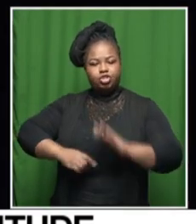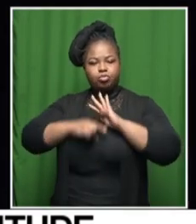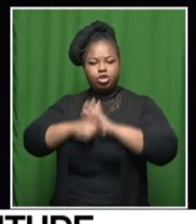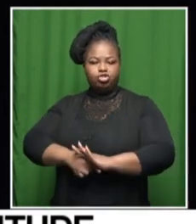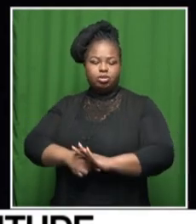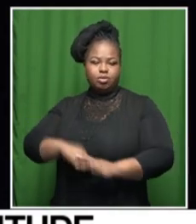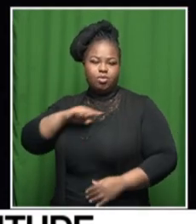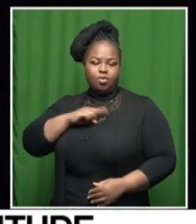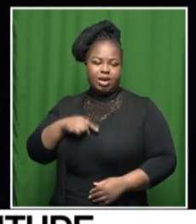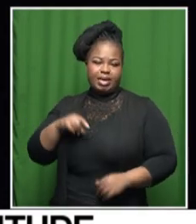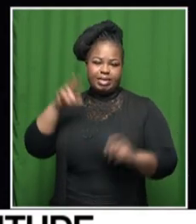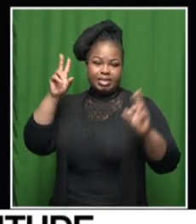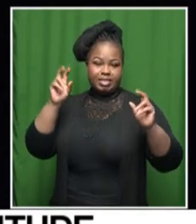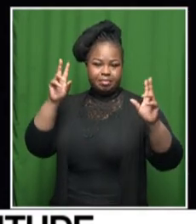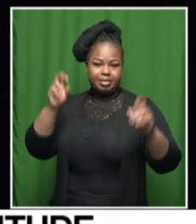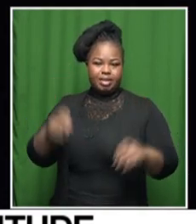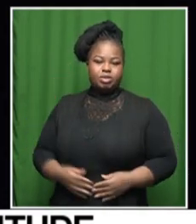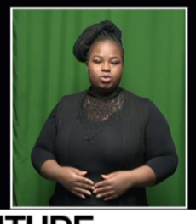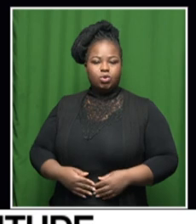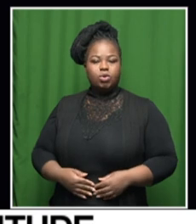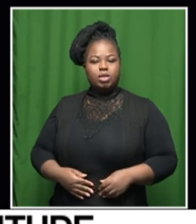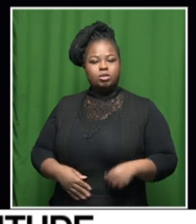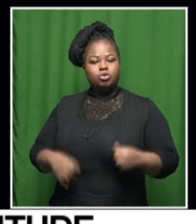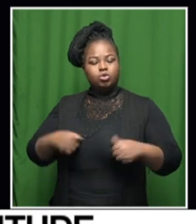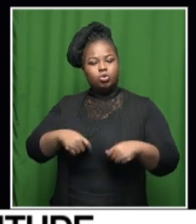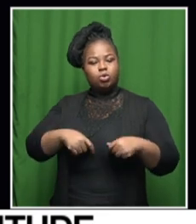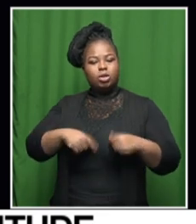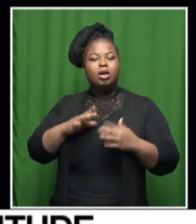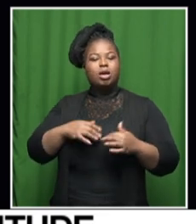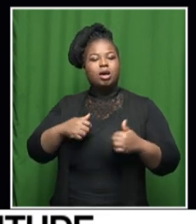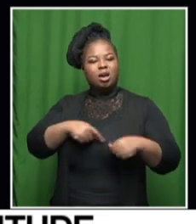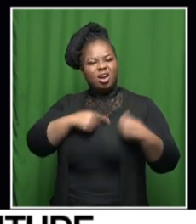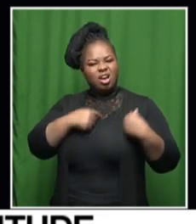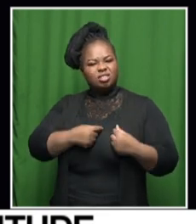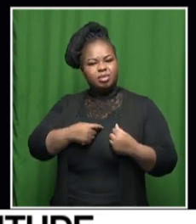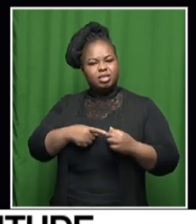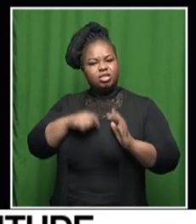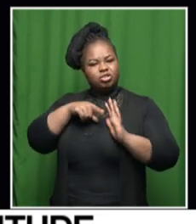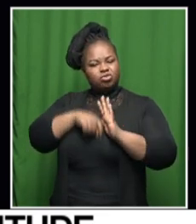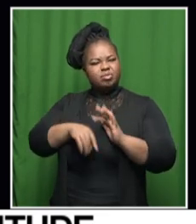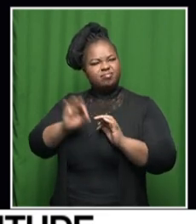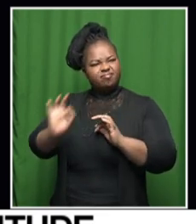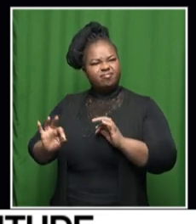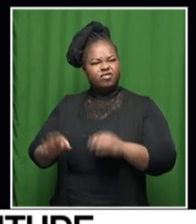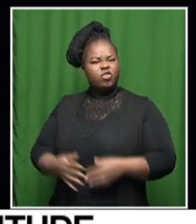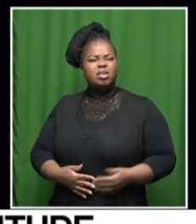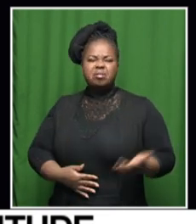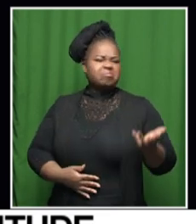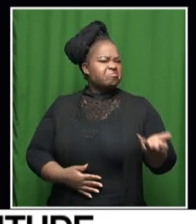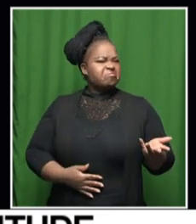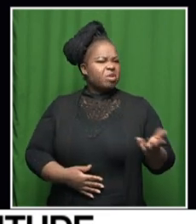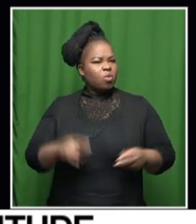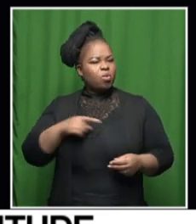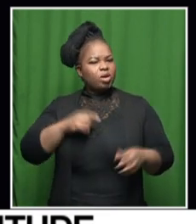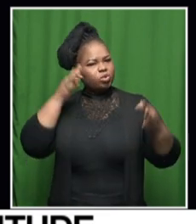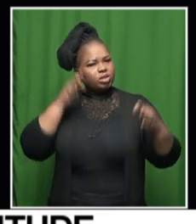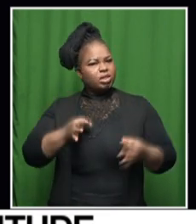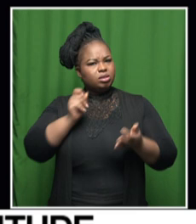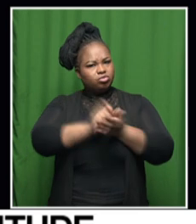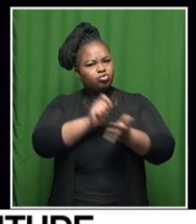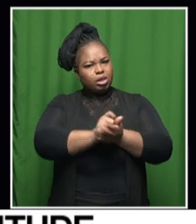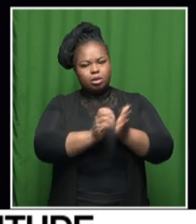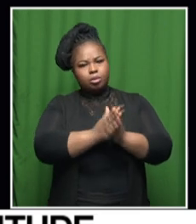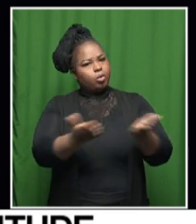why the title A Heart Stretched by Grief and Gratitude. Why the decision to write about it? What is it that propelled you to